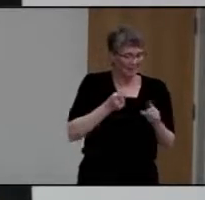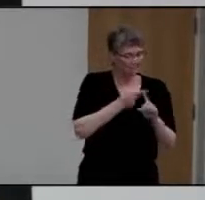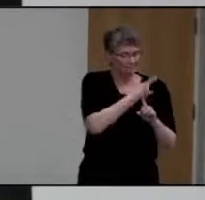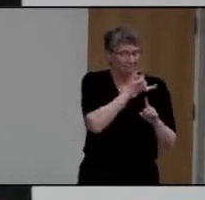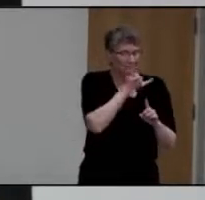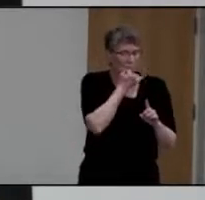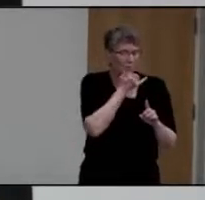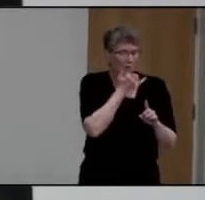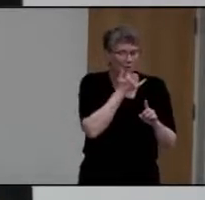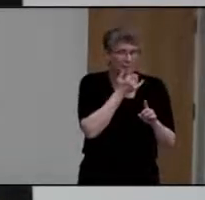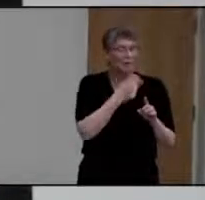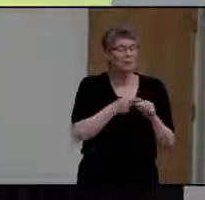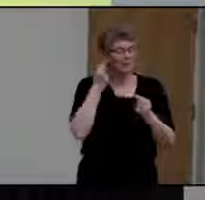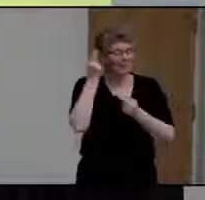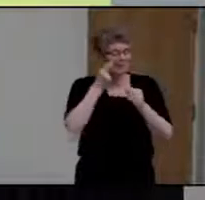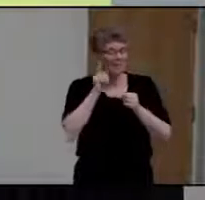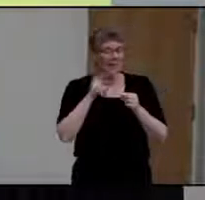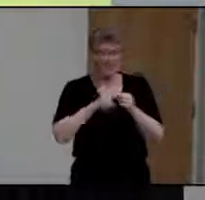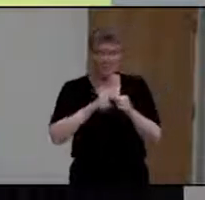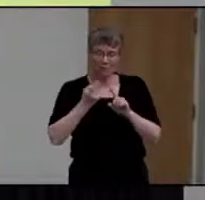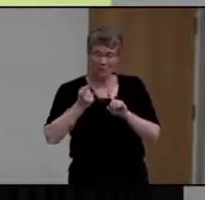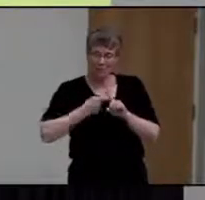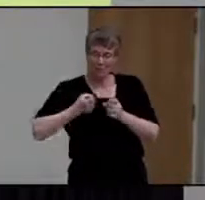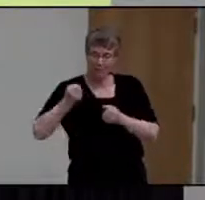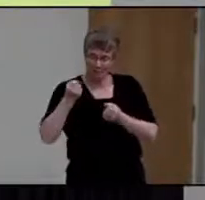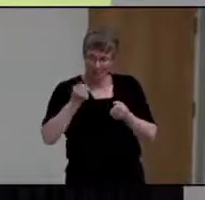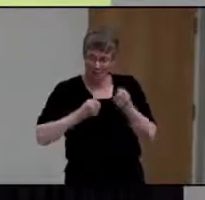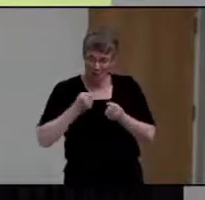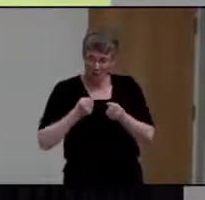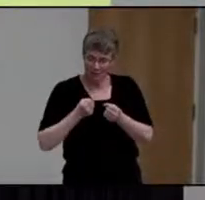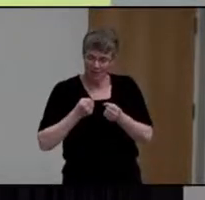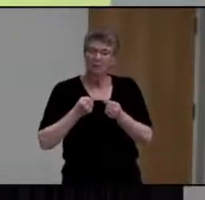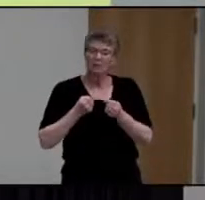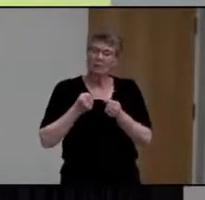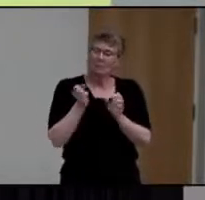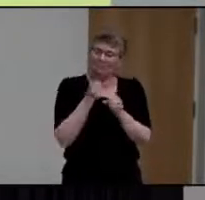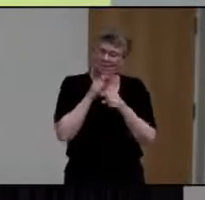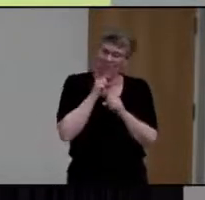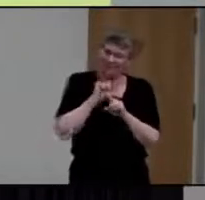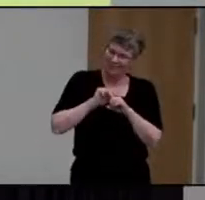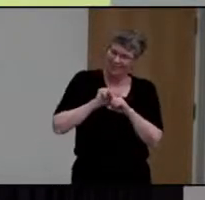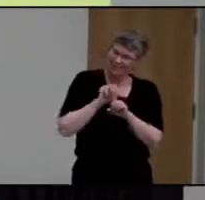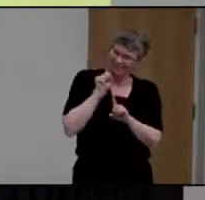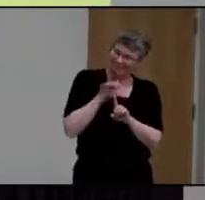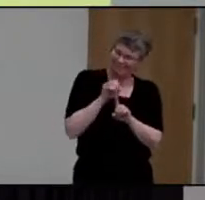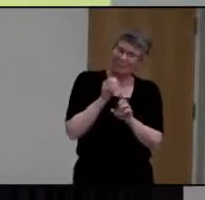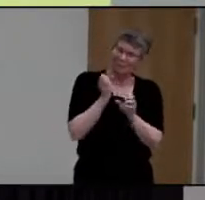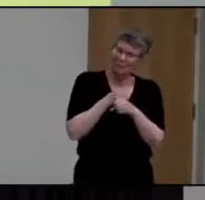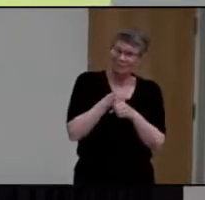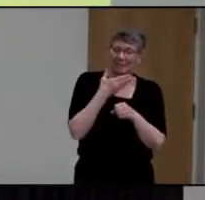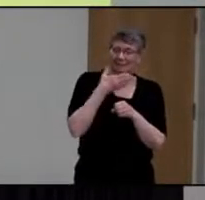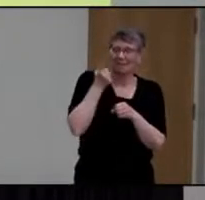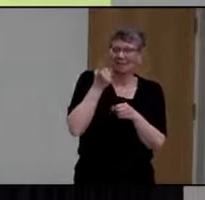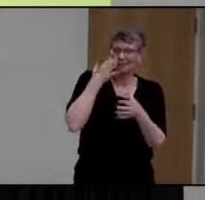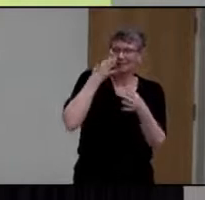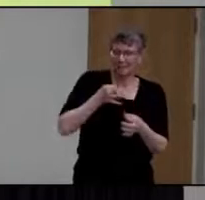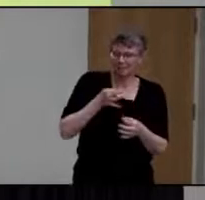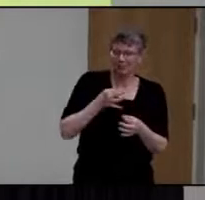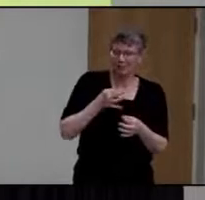simple. It's just weird. You're so bang on. Yeah, and it's a great time to wrap. It times out